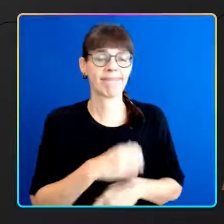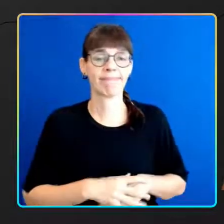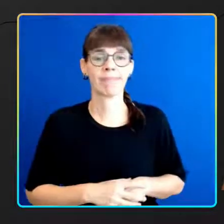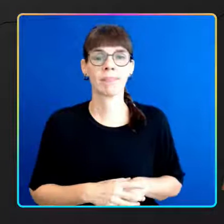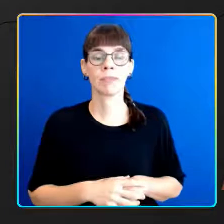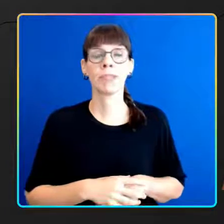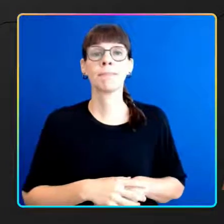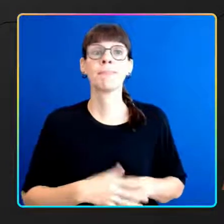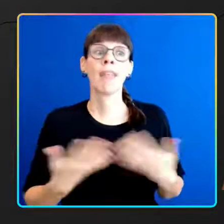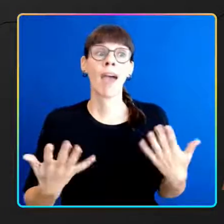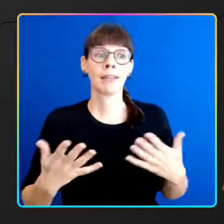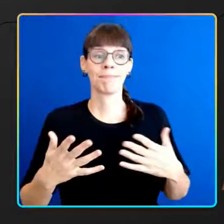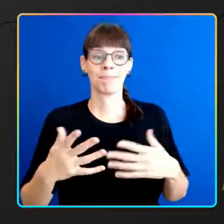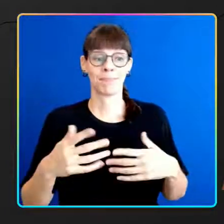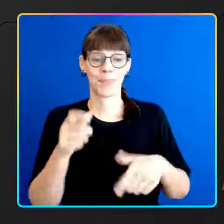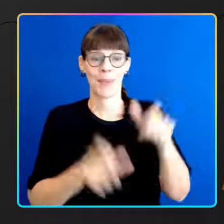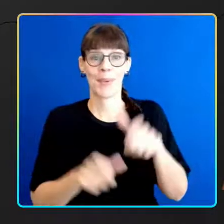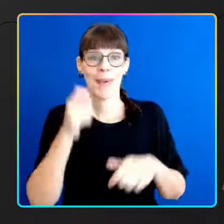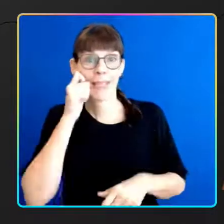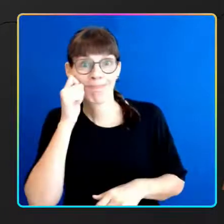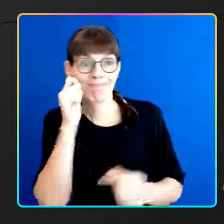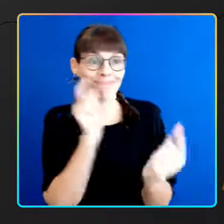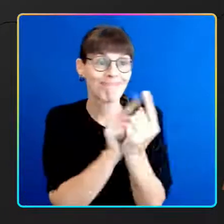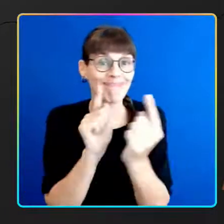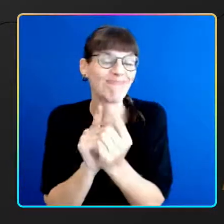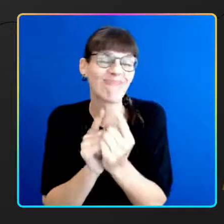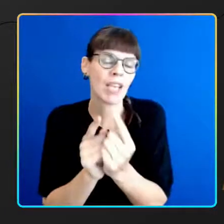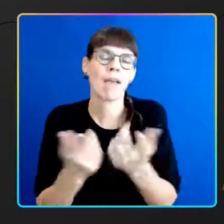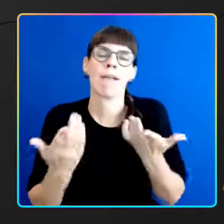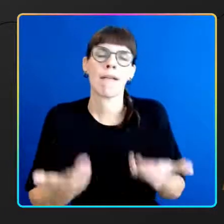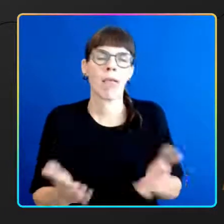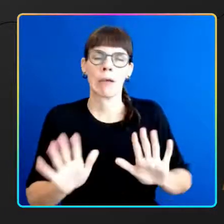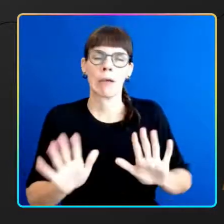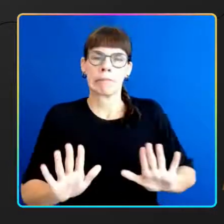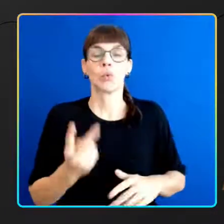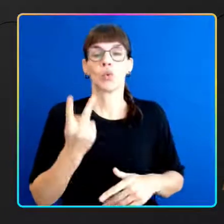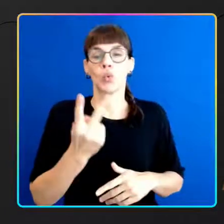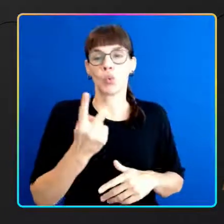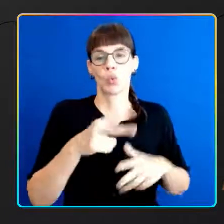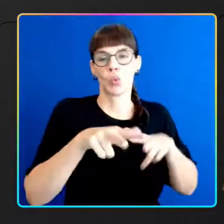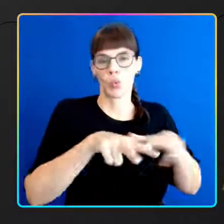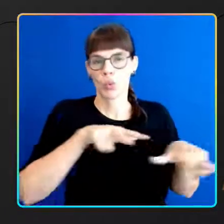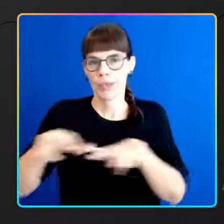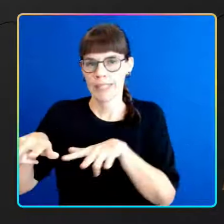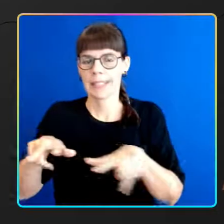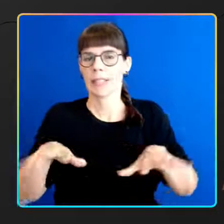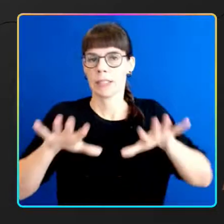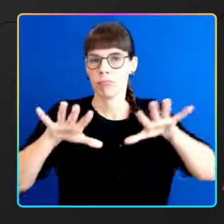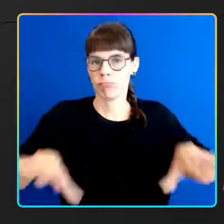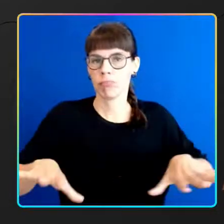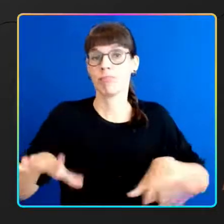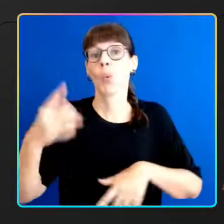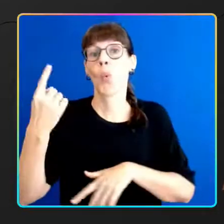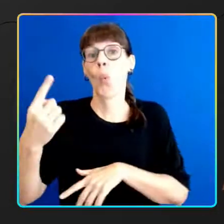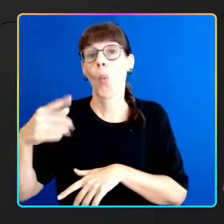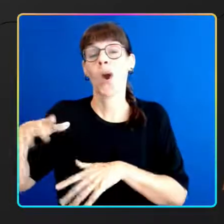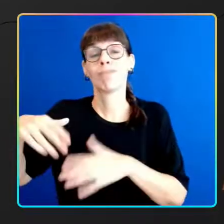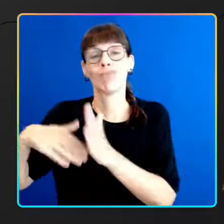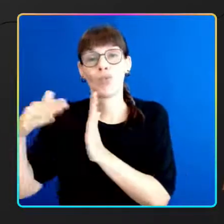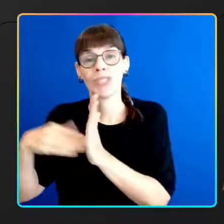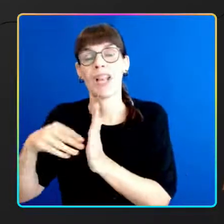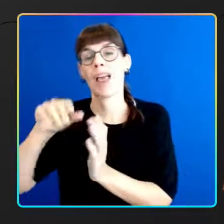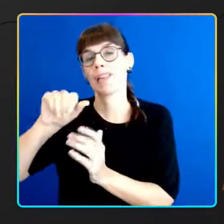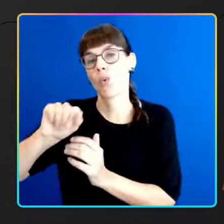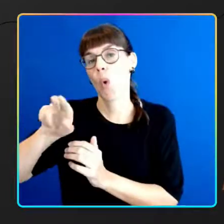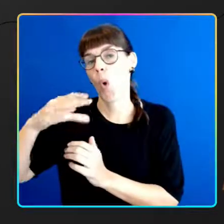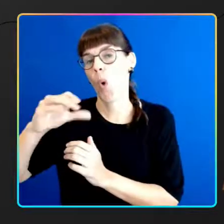this time we are two organizers, one in Wellington, one in Auckland, and we decided to collaborate to each other. Even